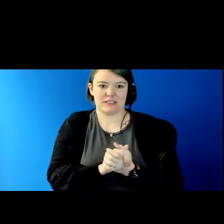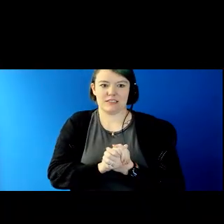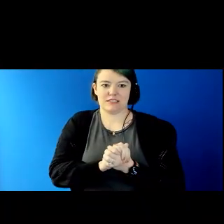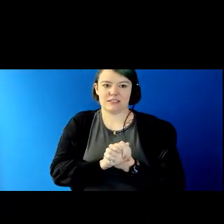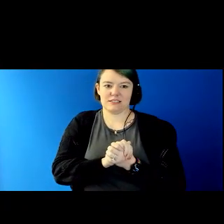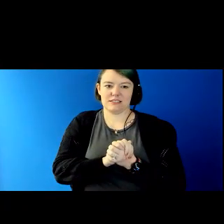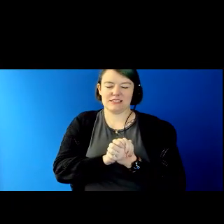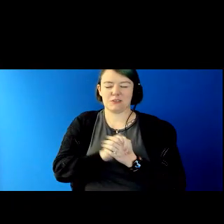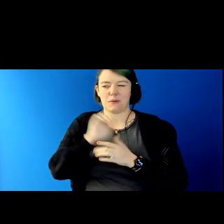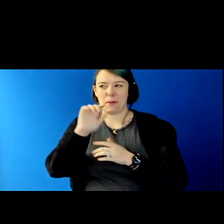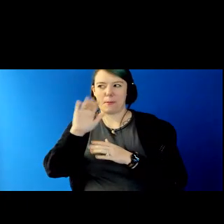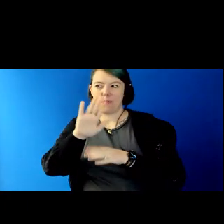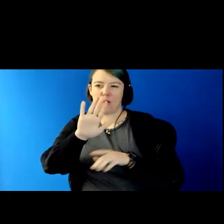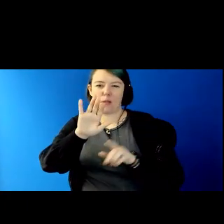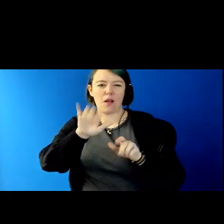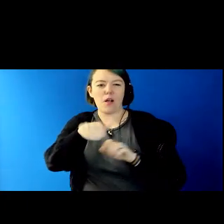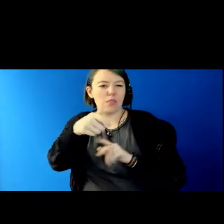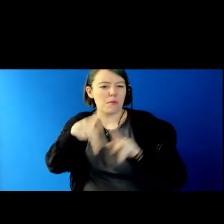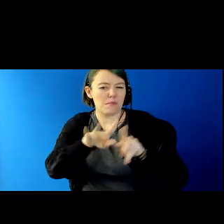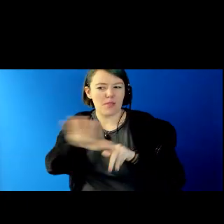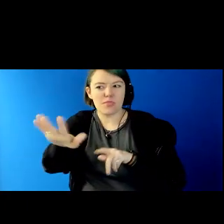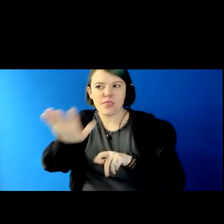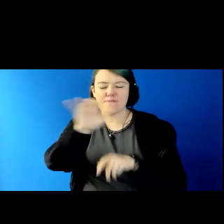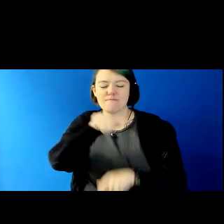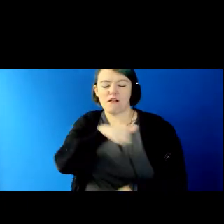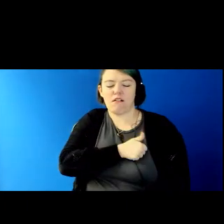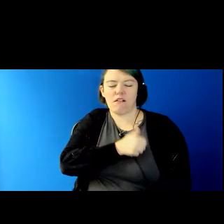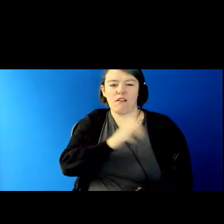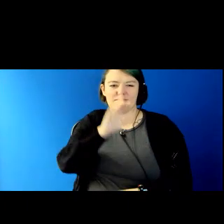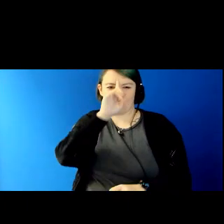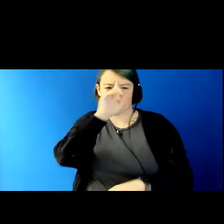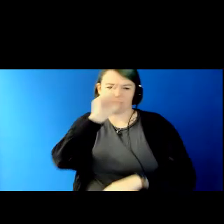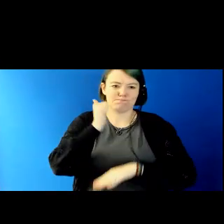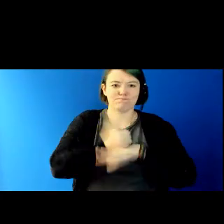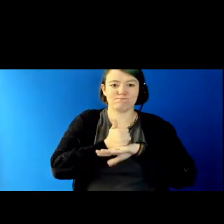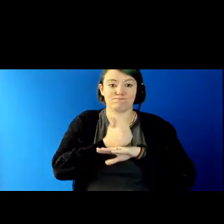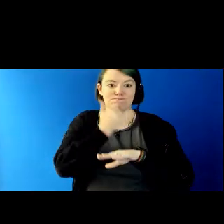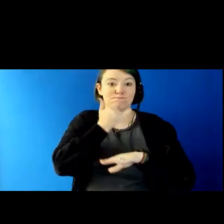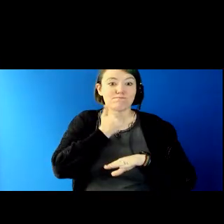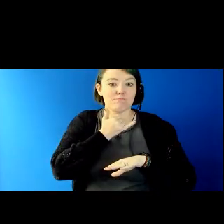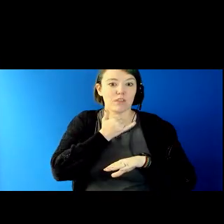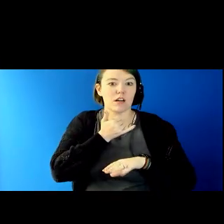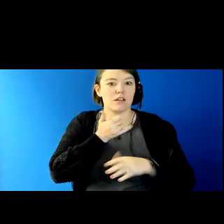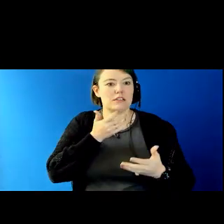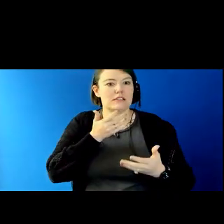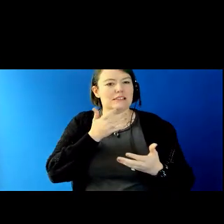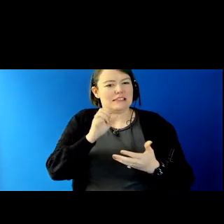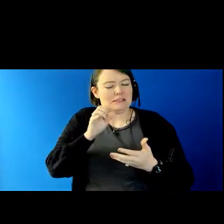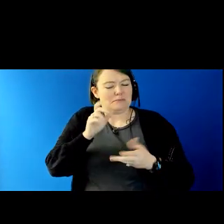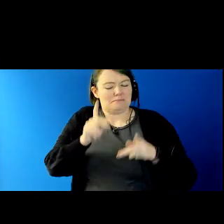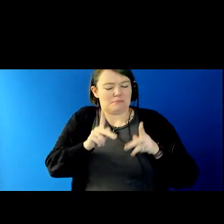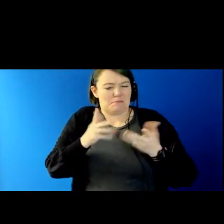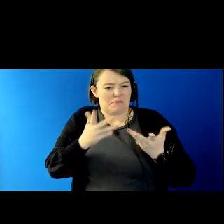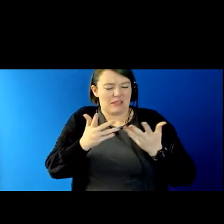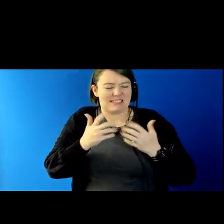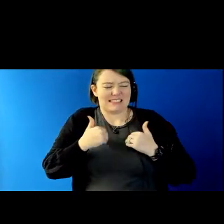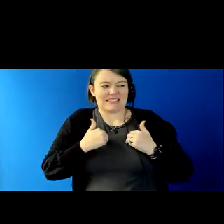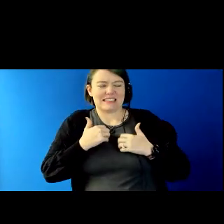their disability. In fact, studies show that only about 3% of employees with